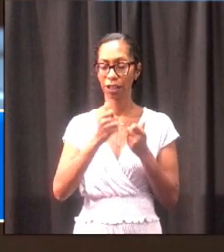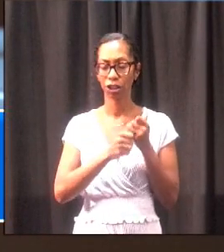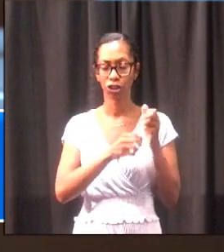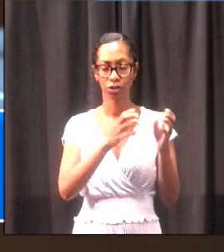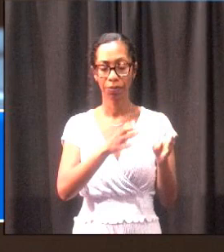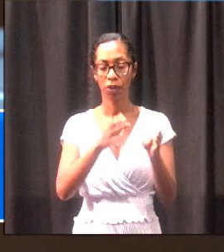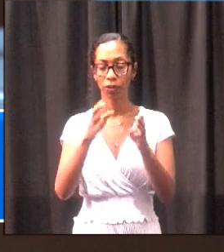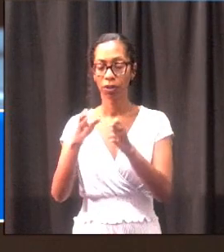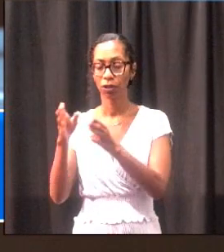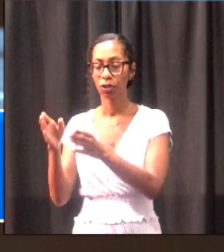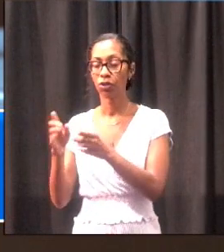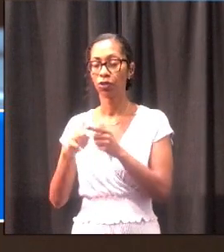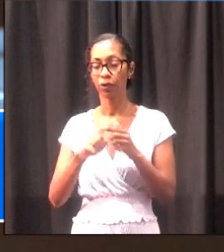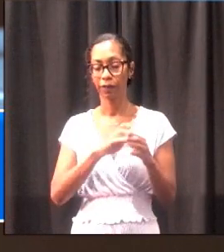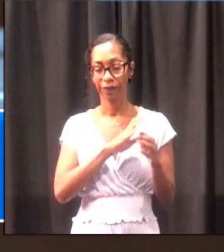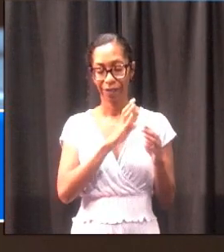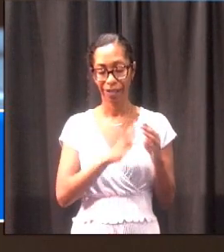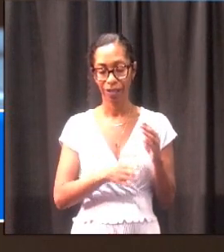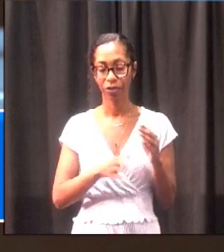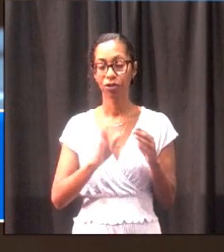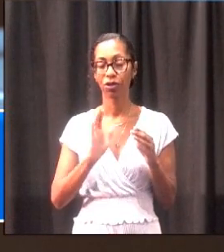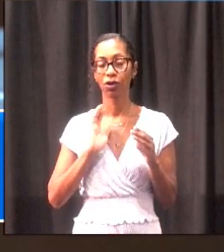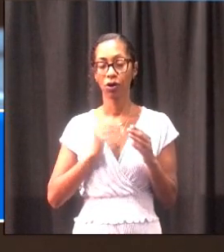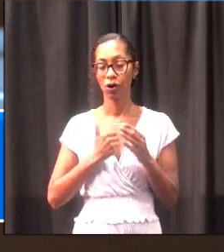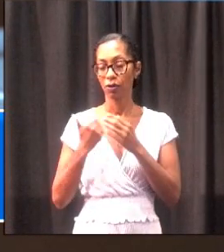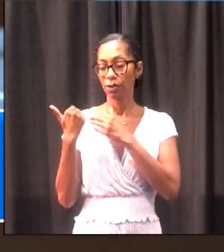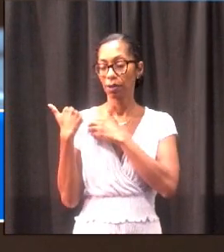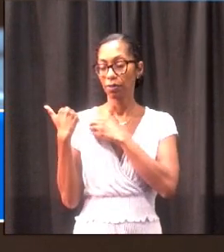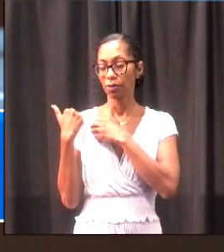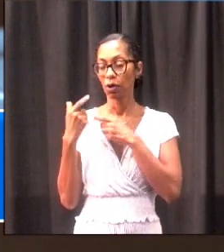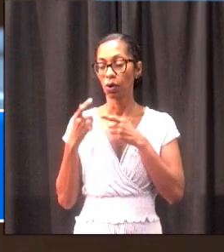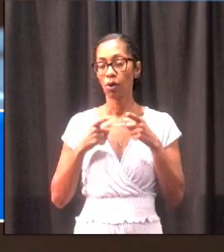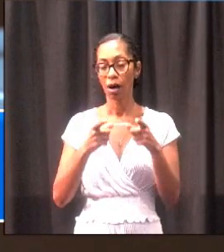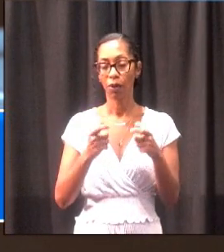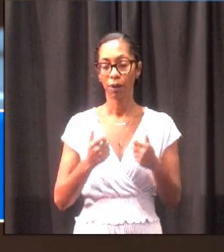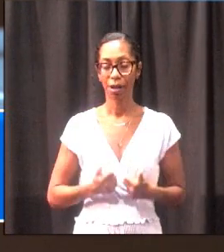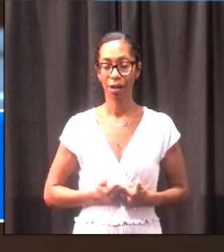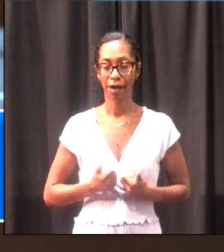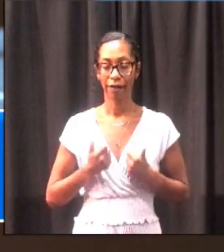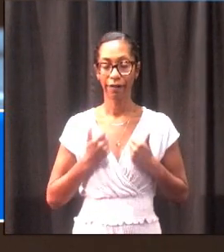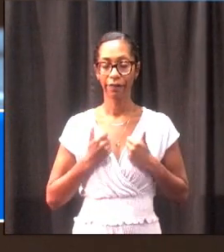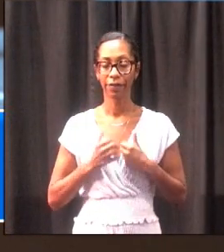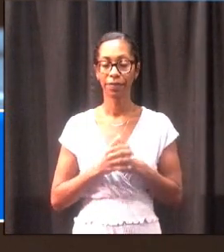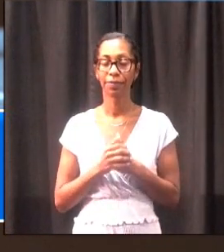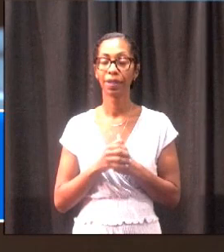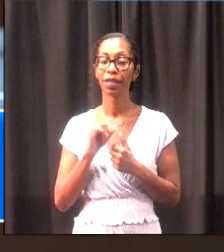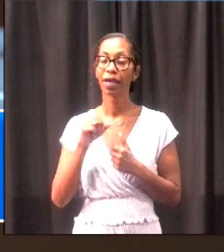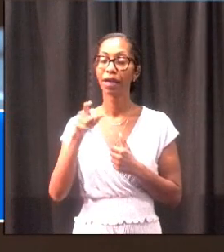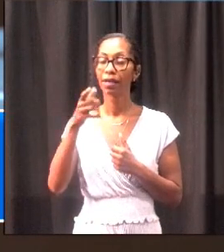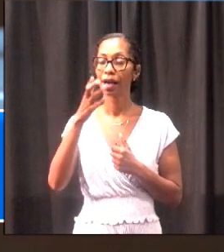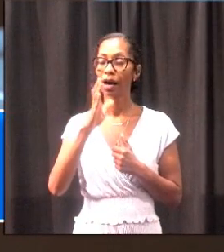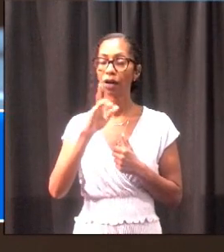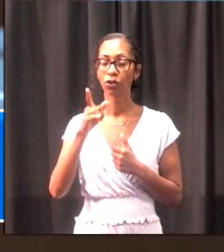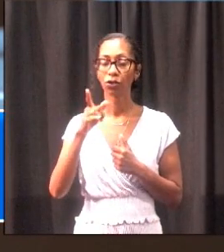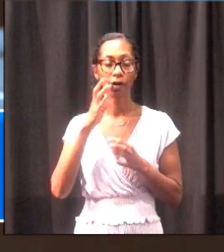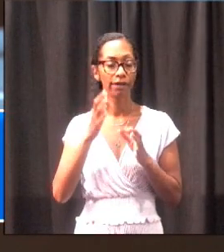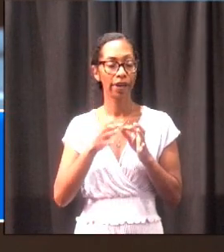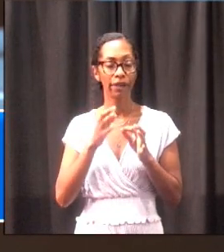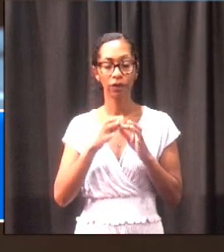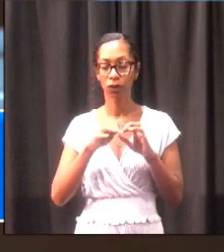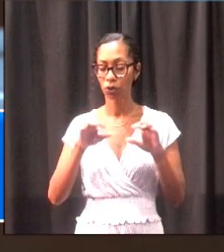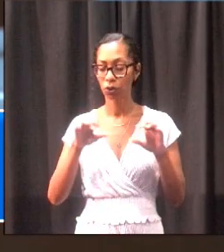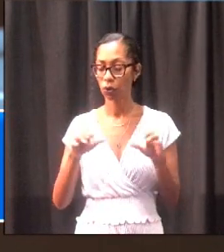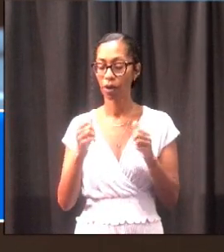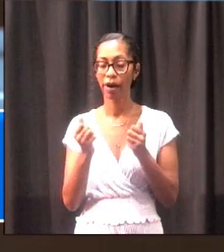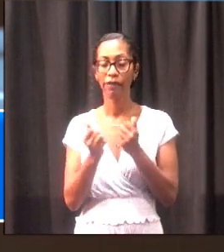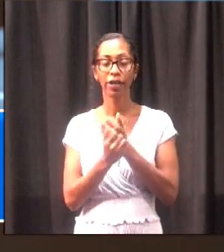to fulfill this assignment that you have placed on us while we are here on earth. And God, that you are faithful to do all that you